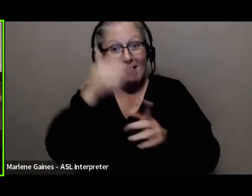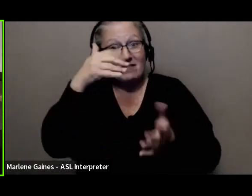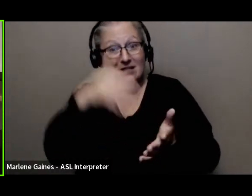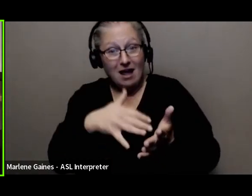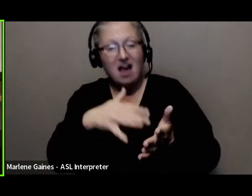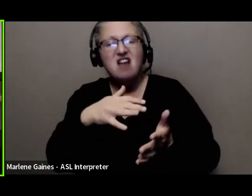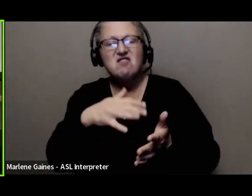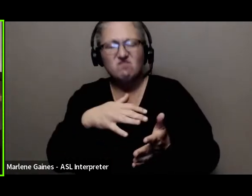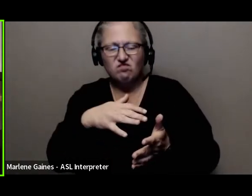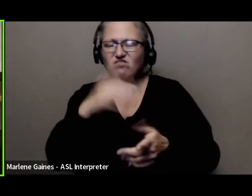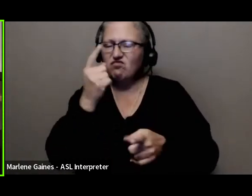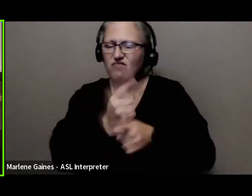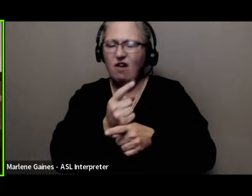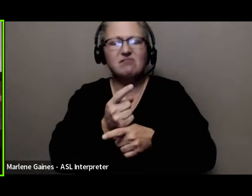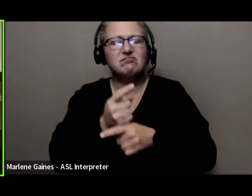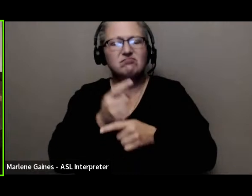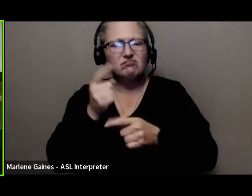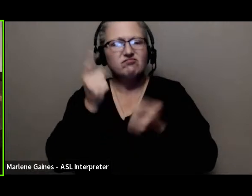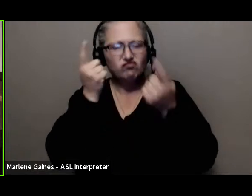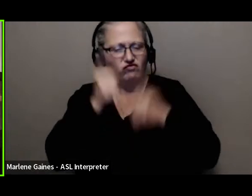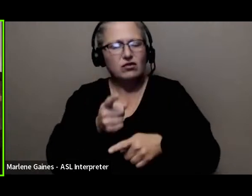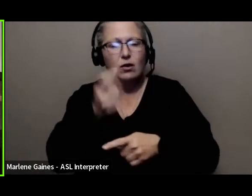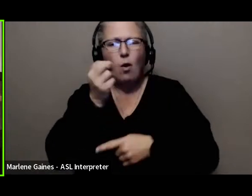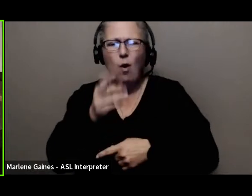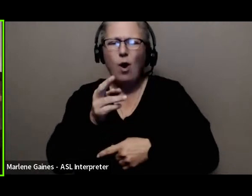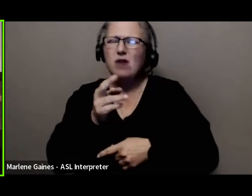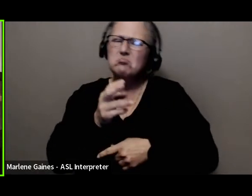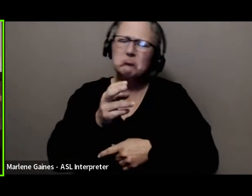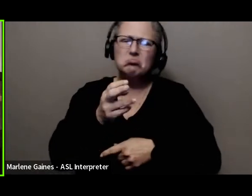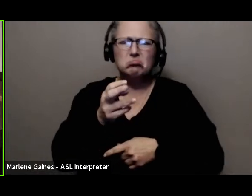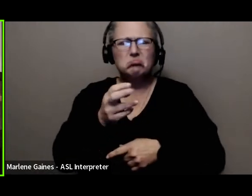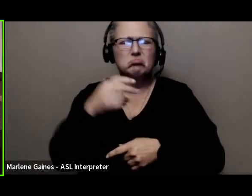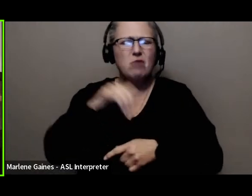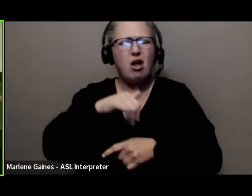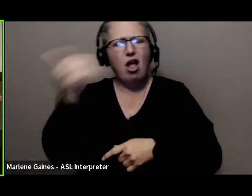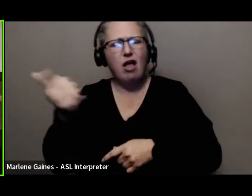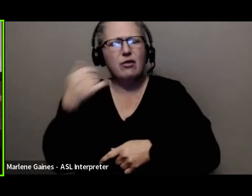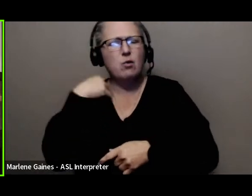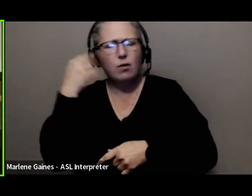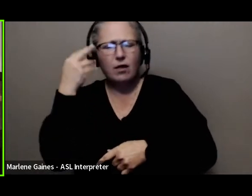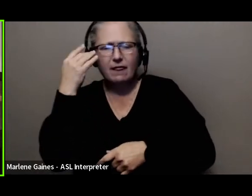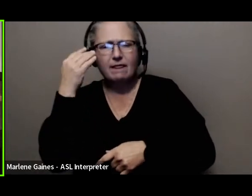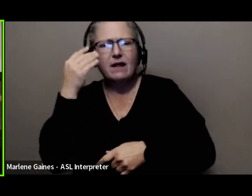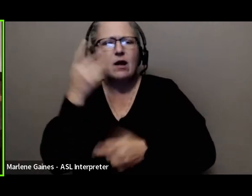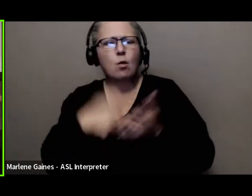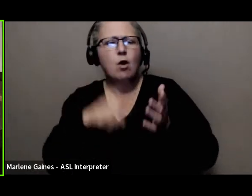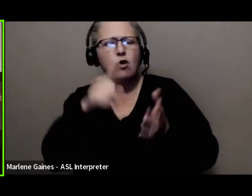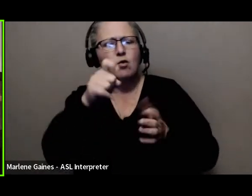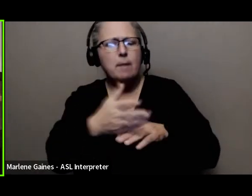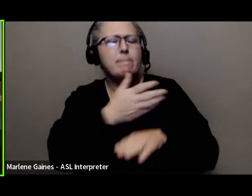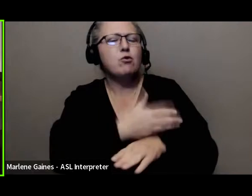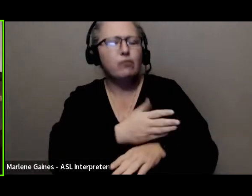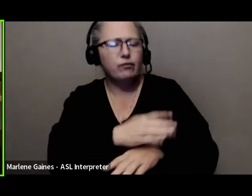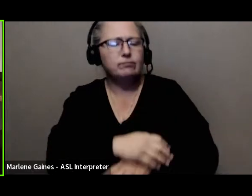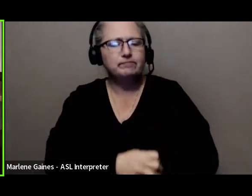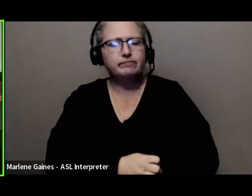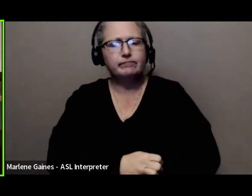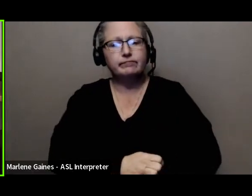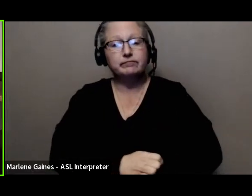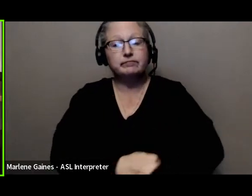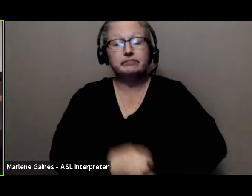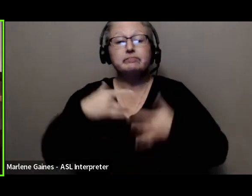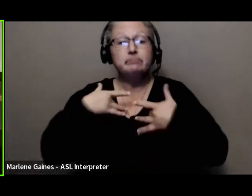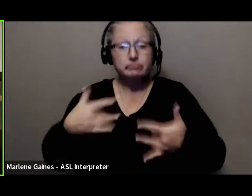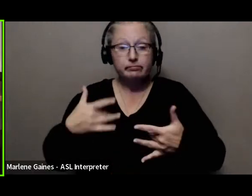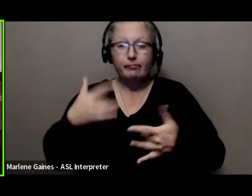is pretty right on. Or, hey, we saw some other things that we think with which you need to improve. This typically